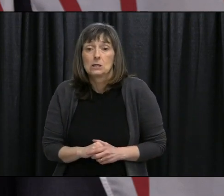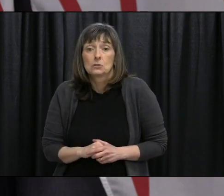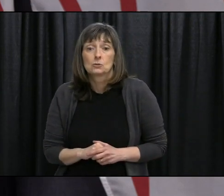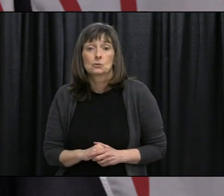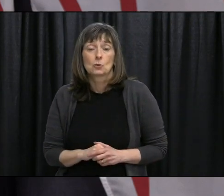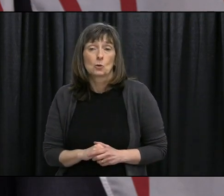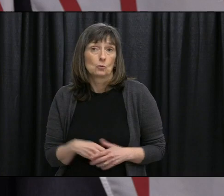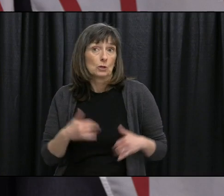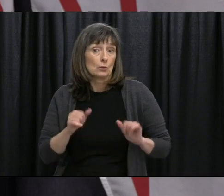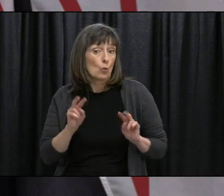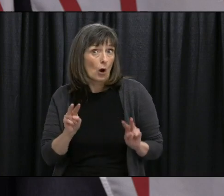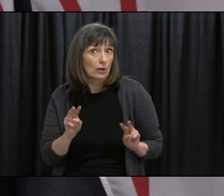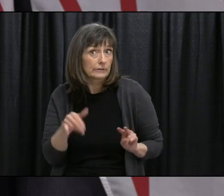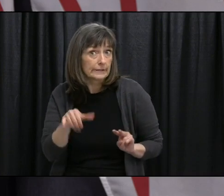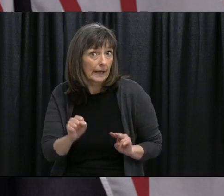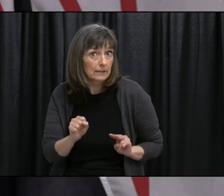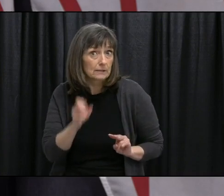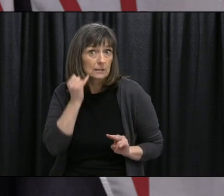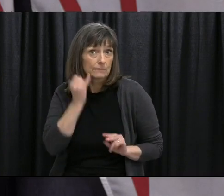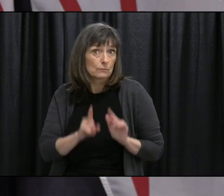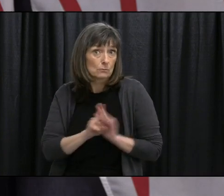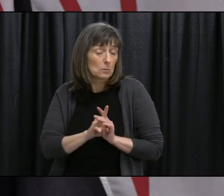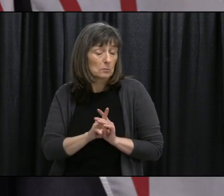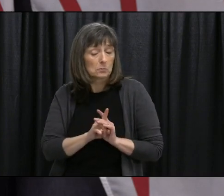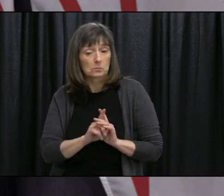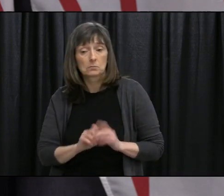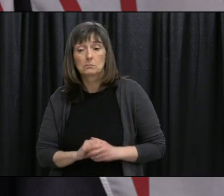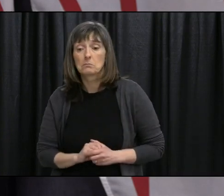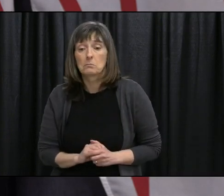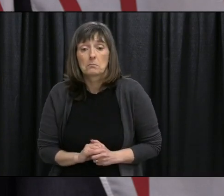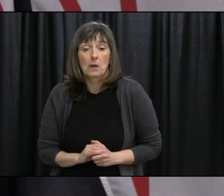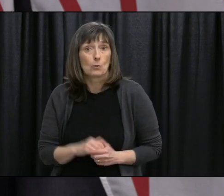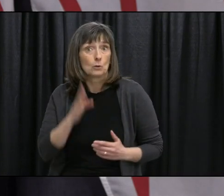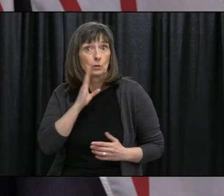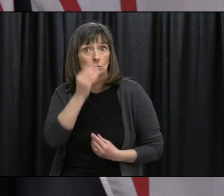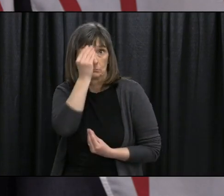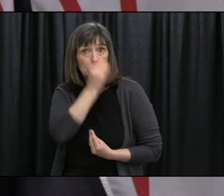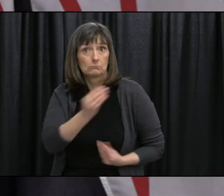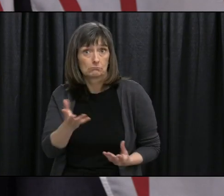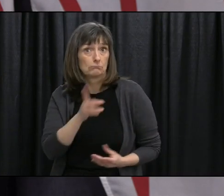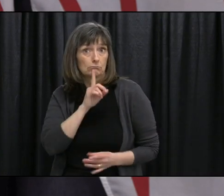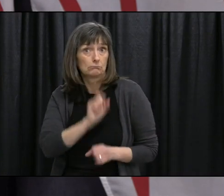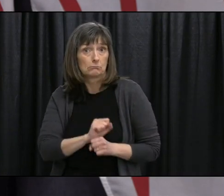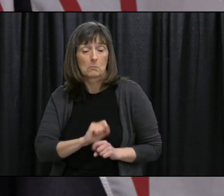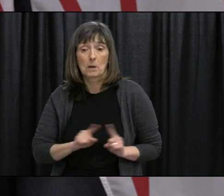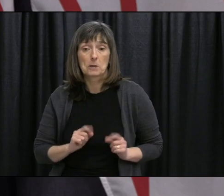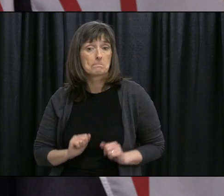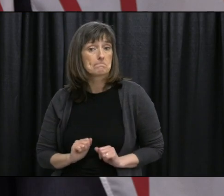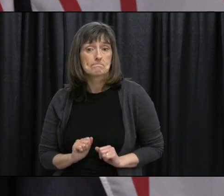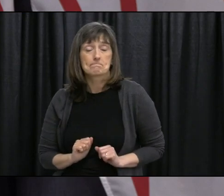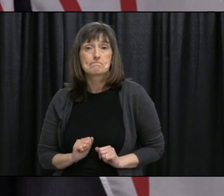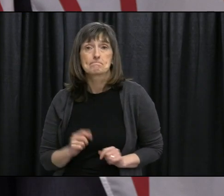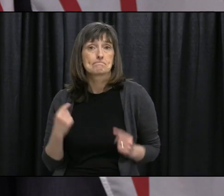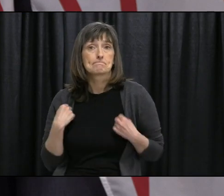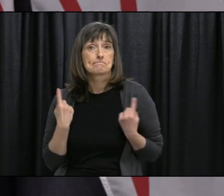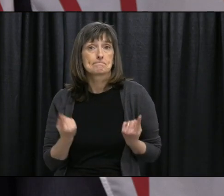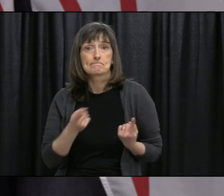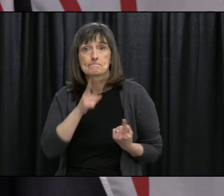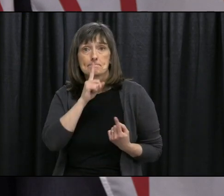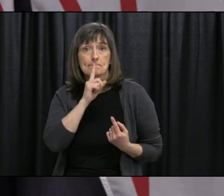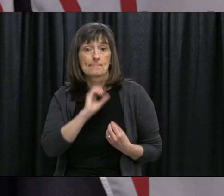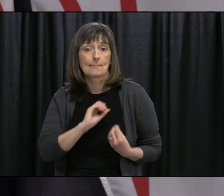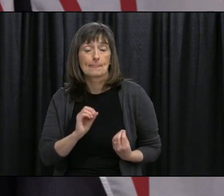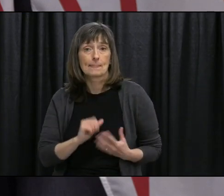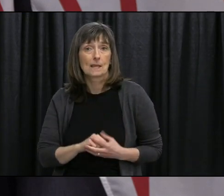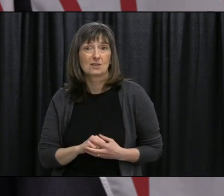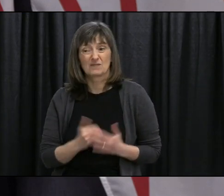that we're certainly going to be on the lookout for, and we would be reporting on those types of things, but